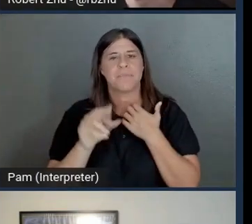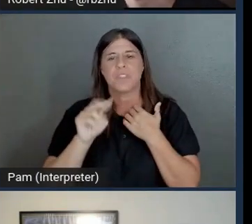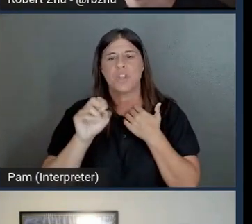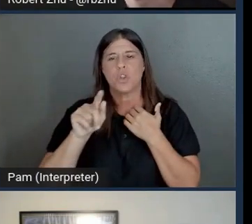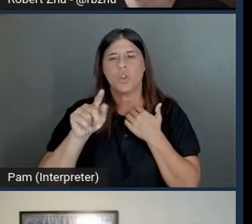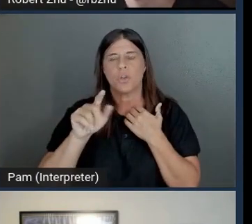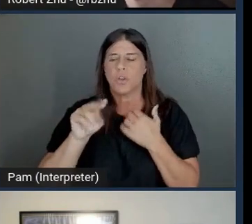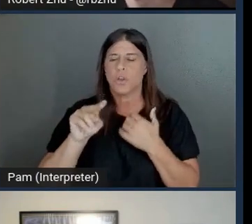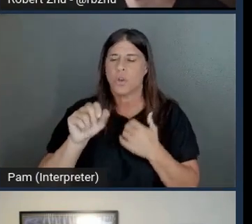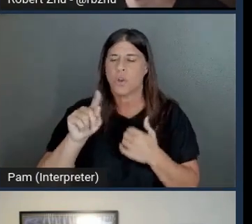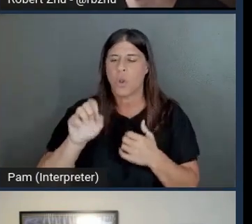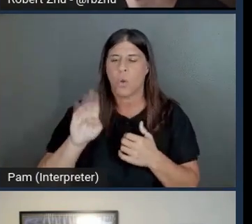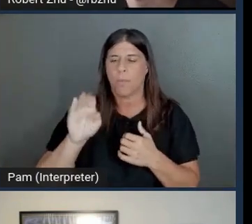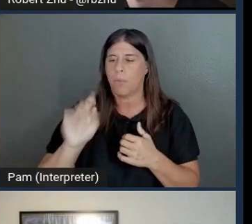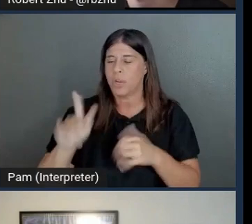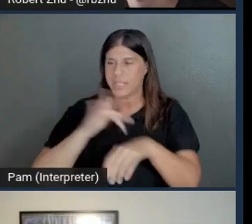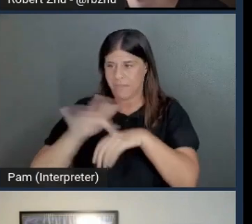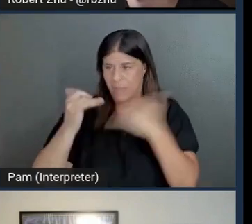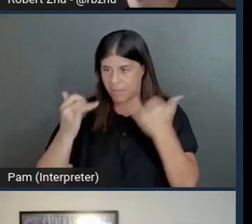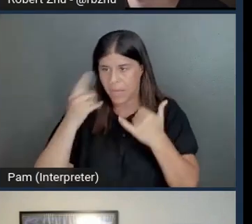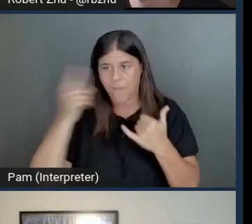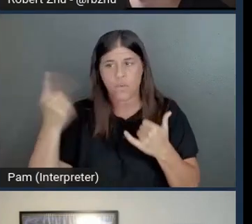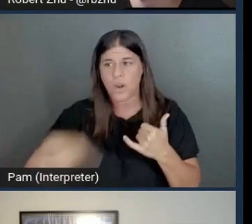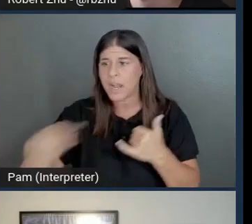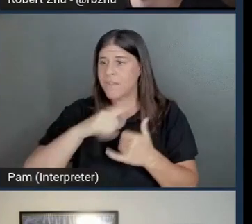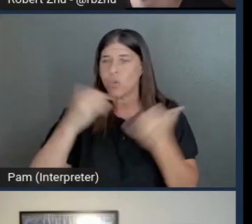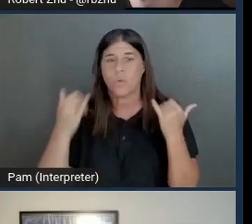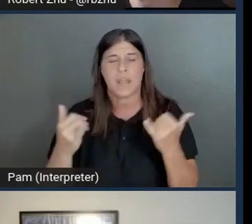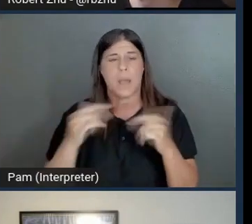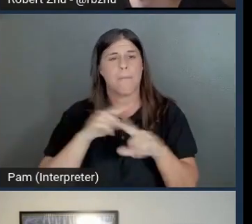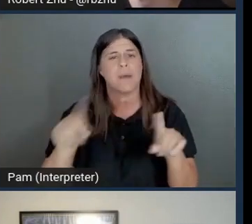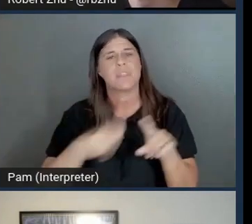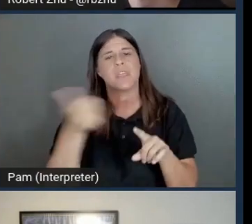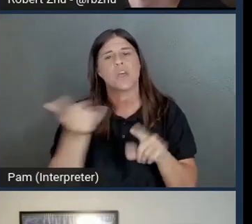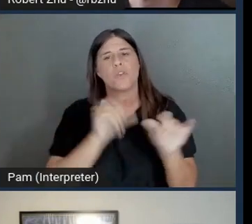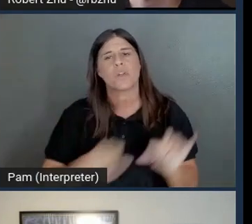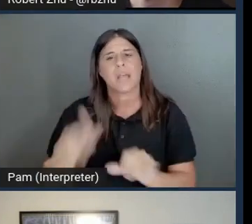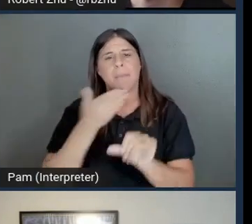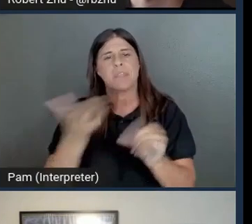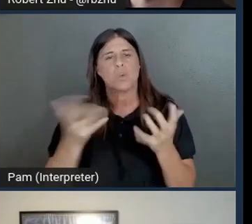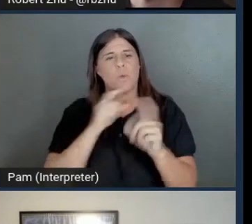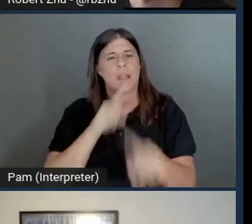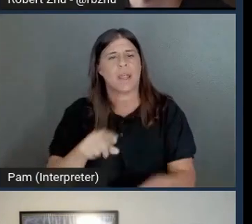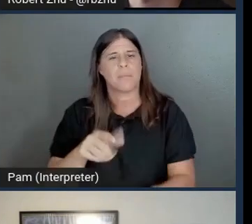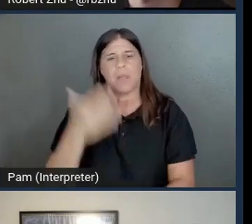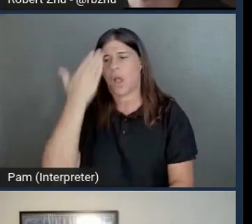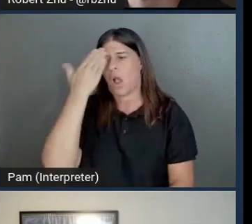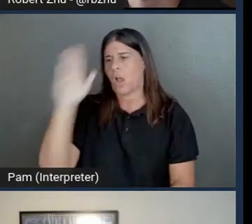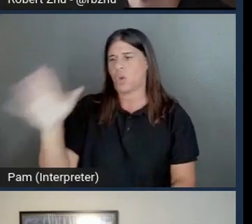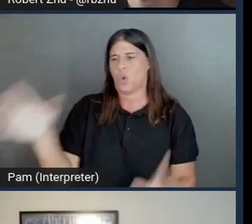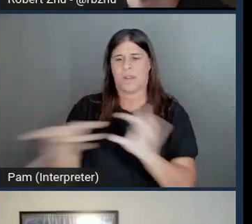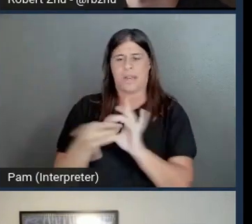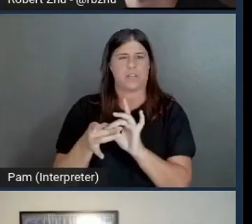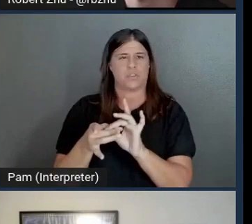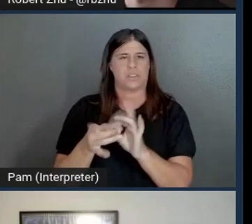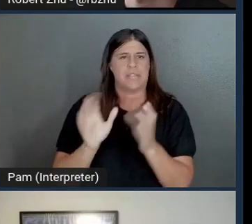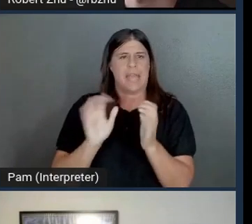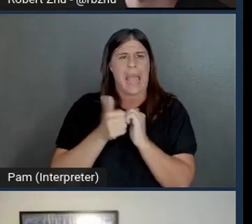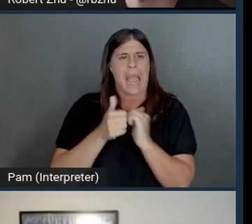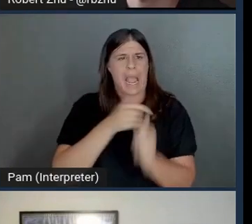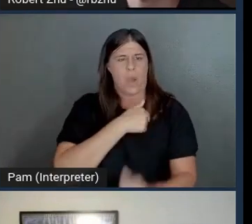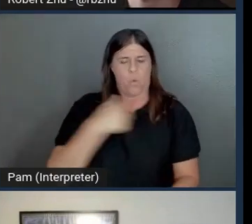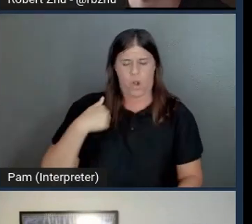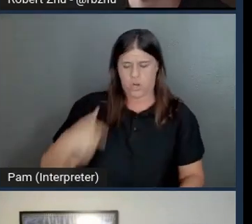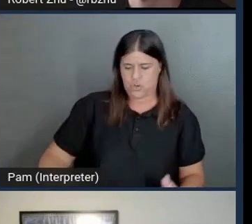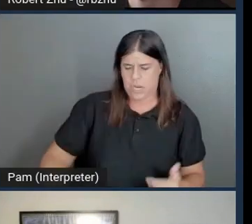available for anybody looking out there. But one of the other kind of common things you want to be able to answer is like unknown connections. How are China and